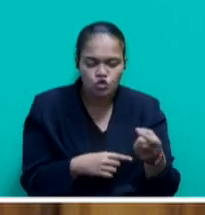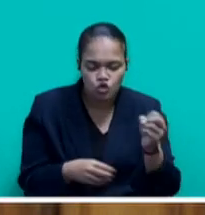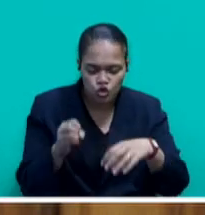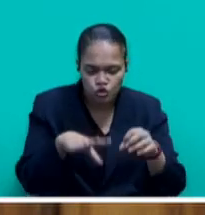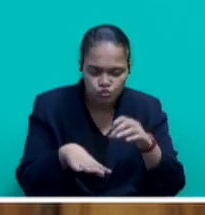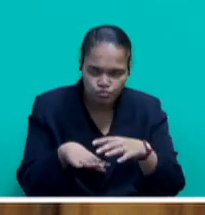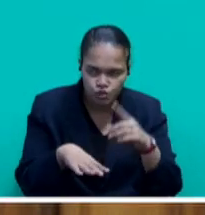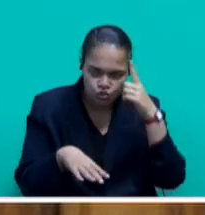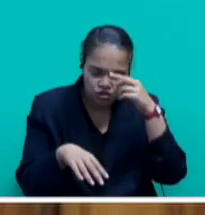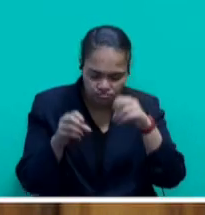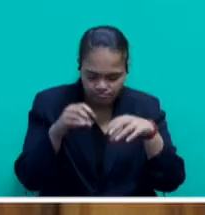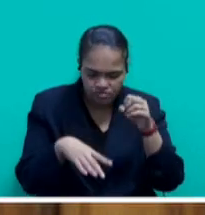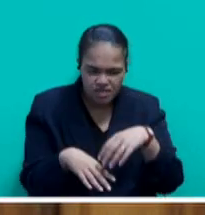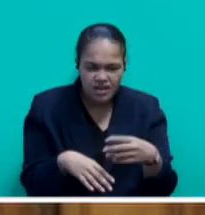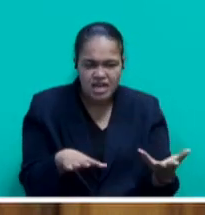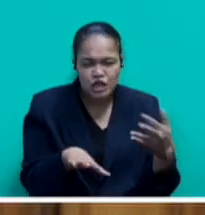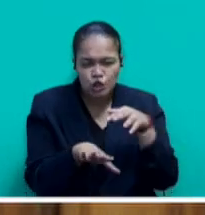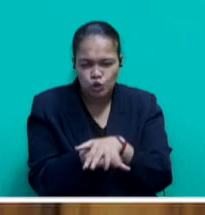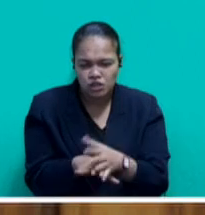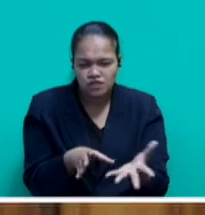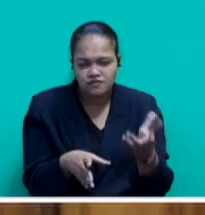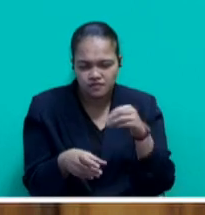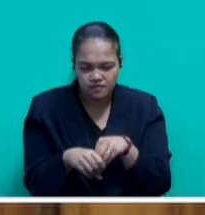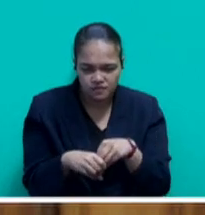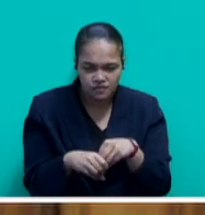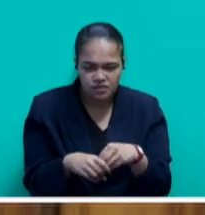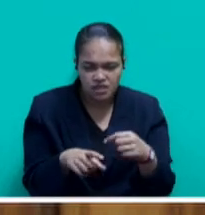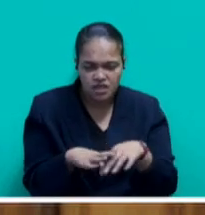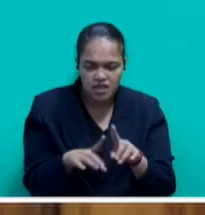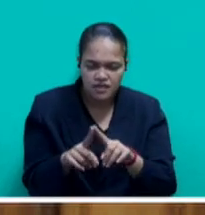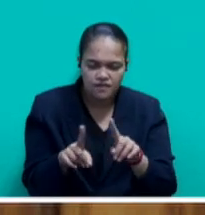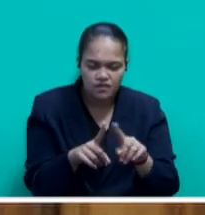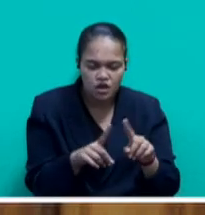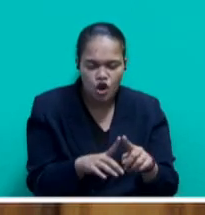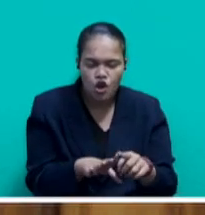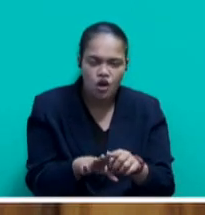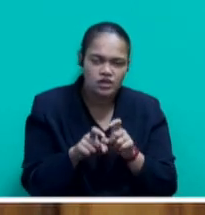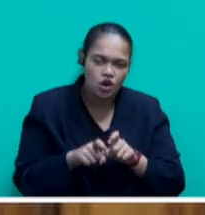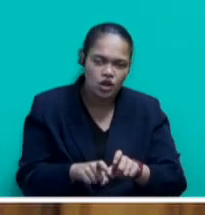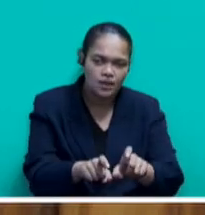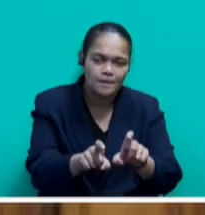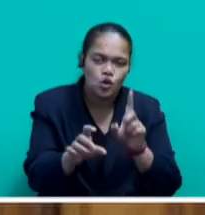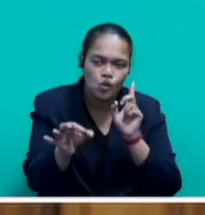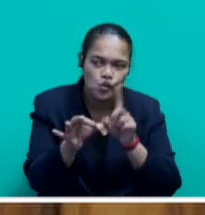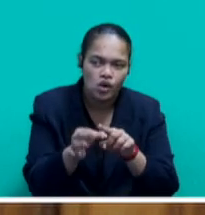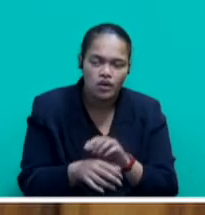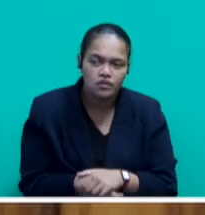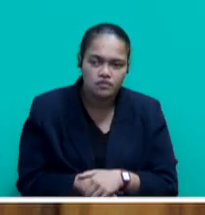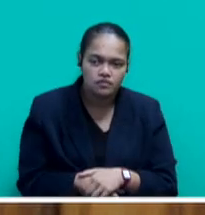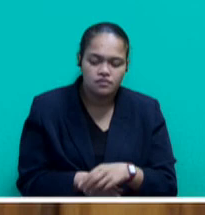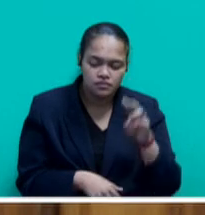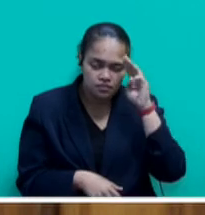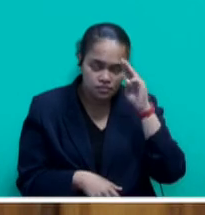sustainable, inclusive, and resilient low-carbon development as a long-term goal. Mr. Speaker, sir, the Climate